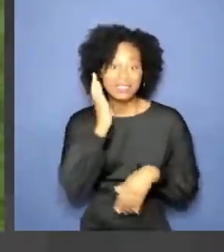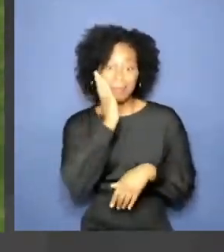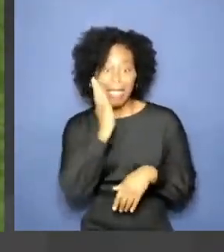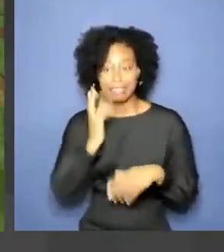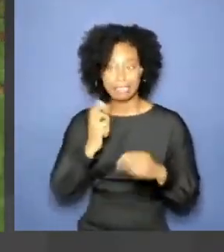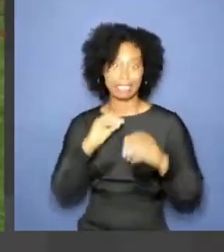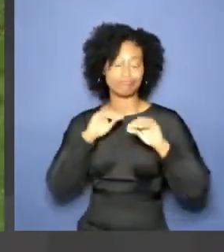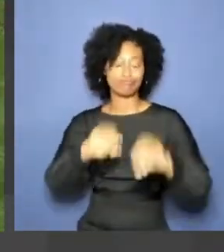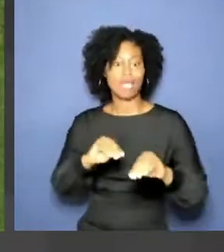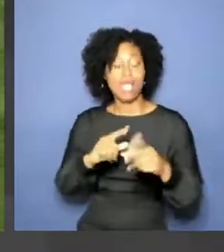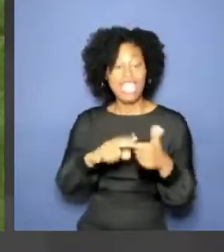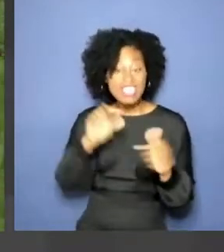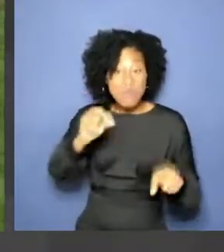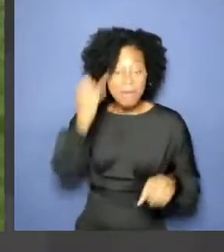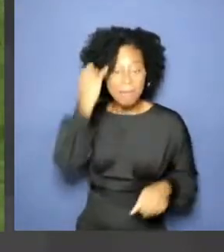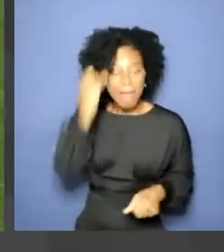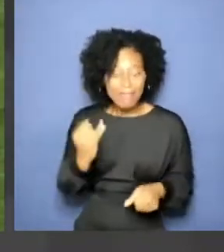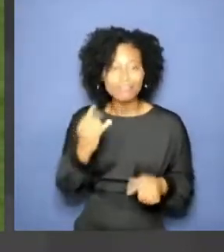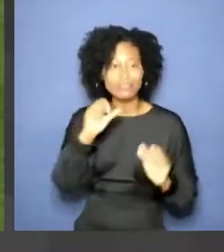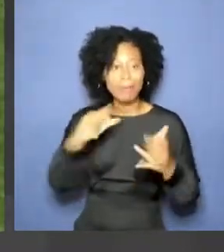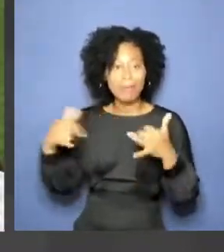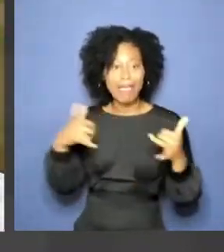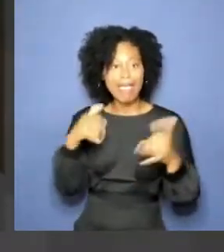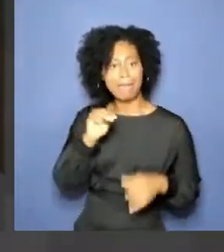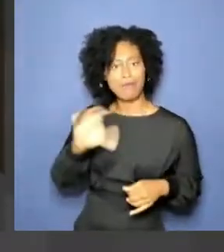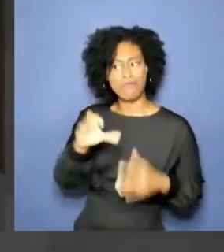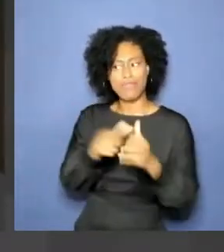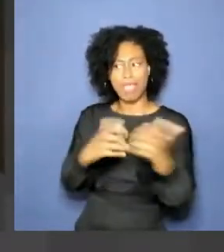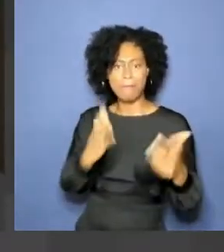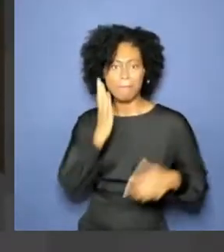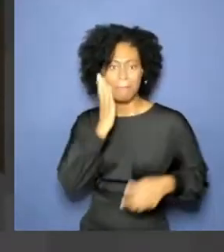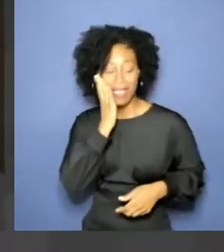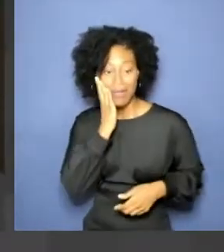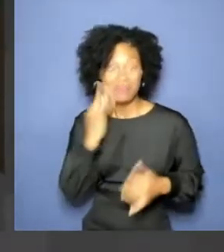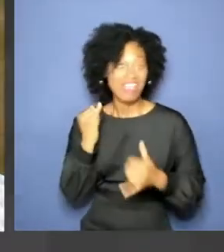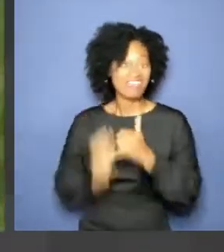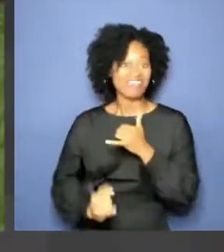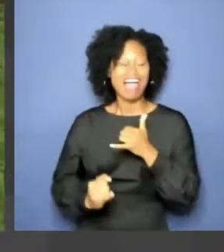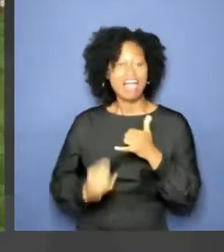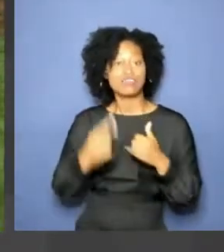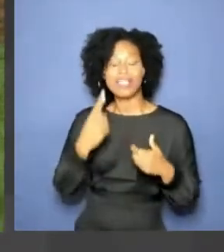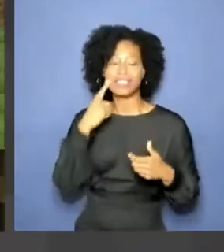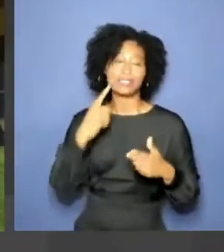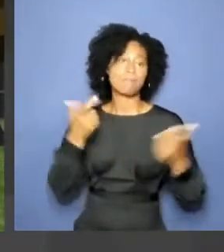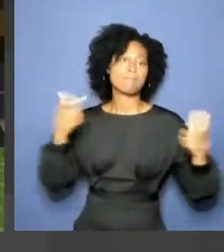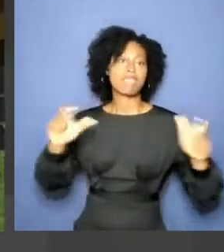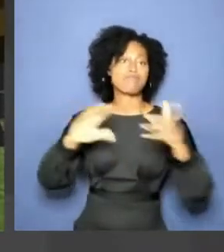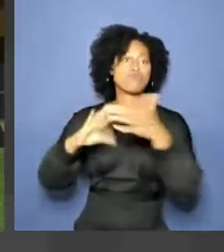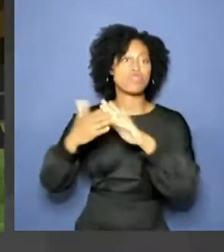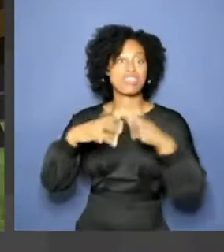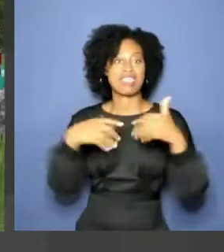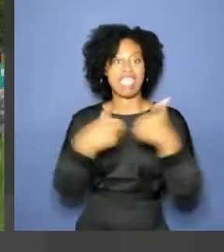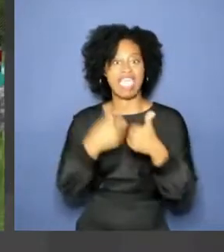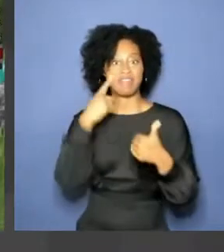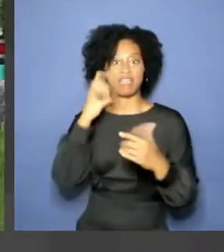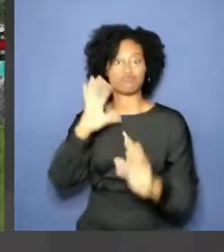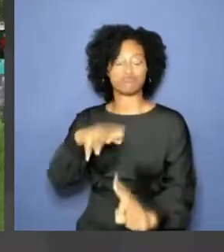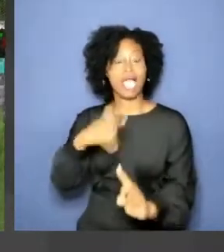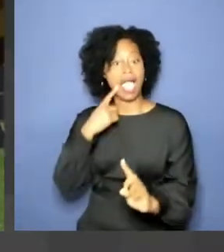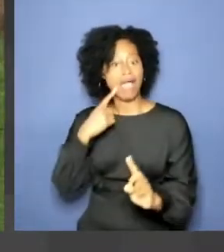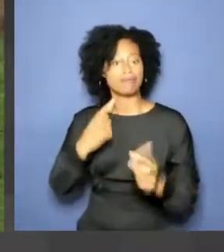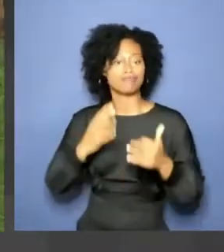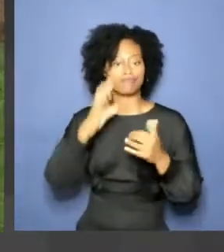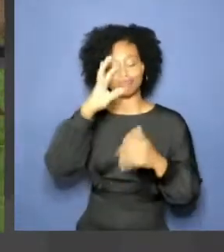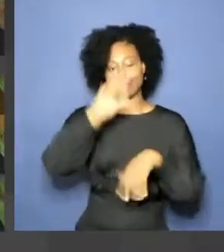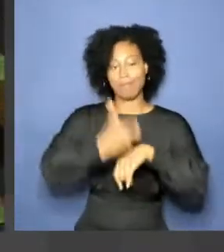without any beds? Anyway, this last section is a showcase of big community games, and I've created my own little game right